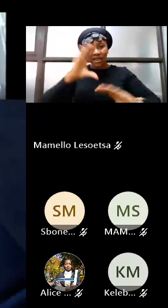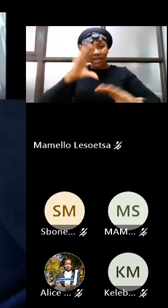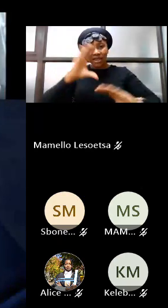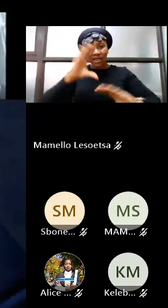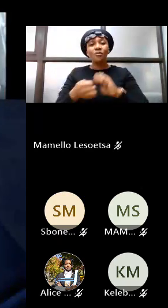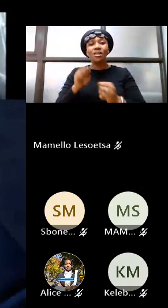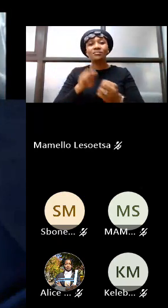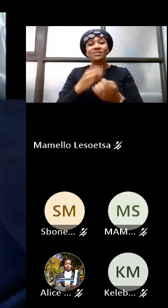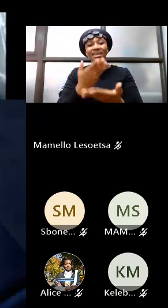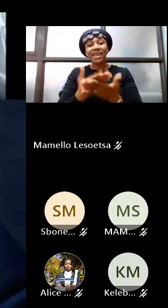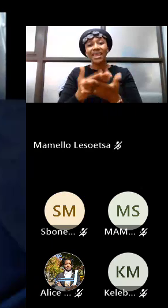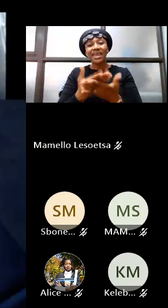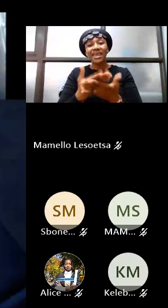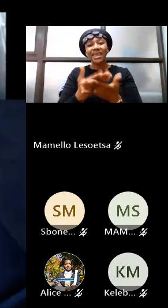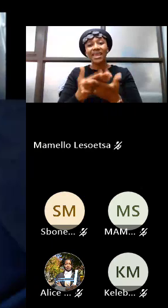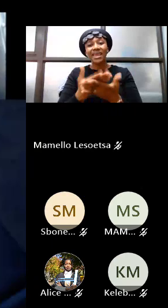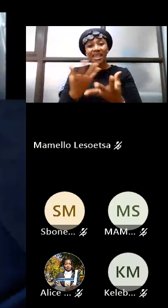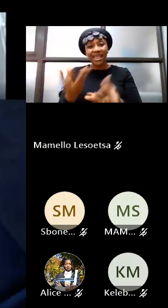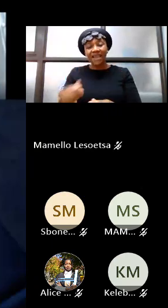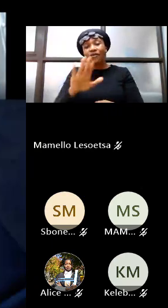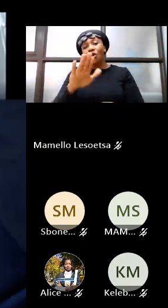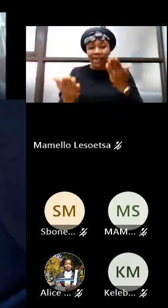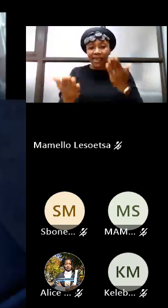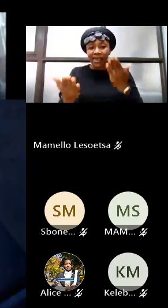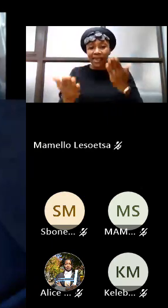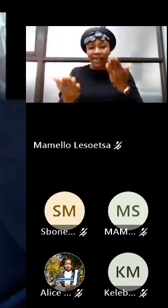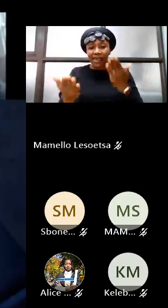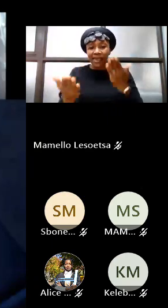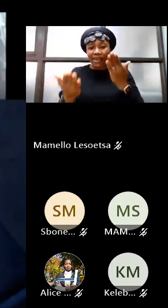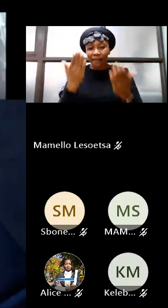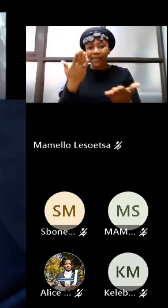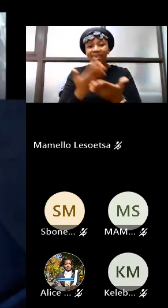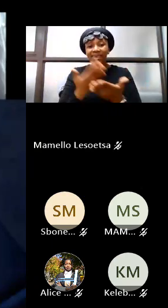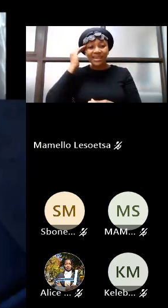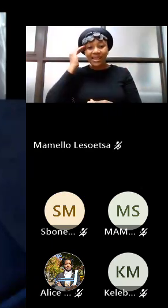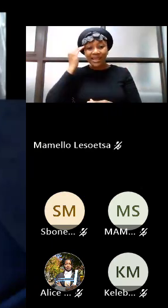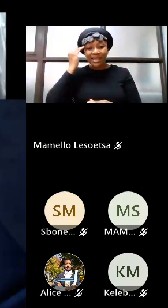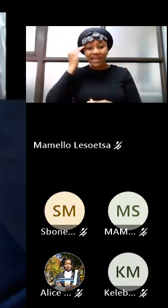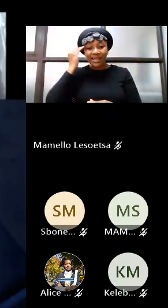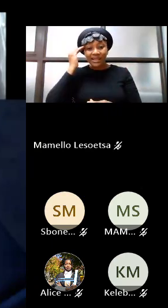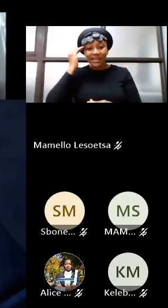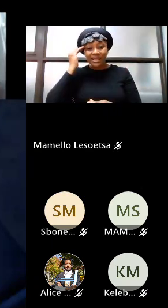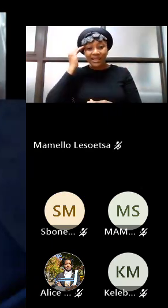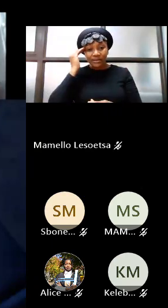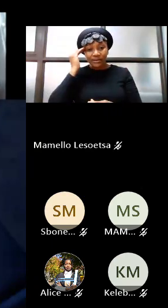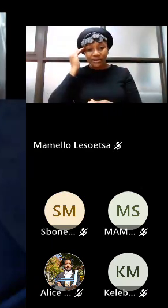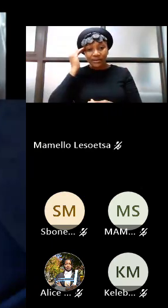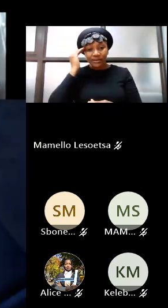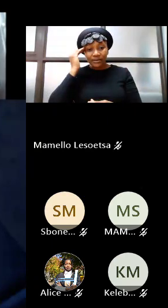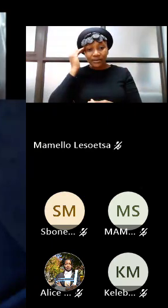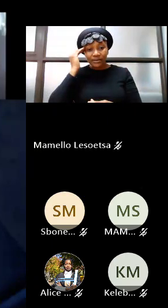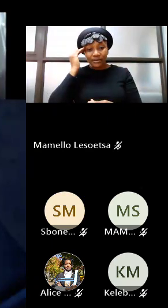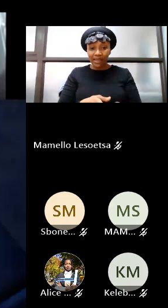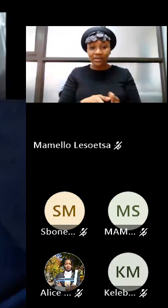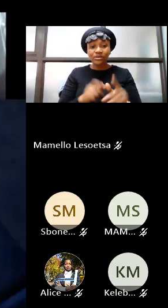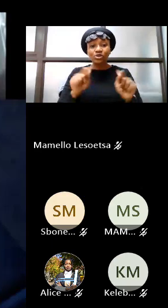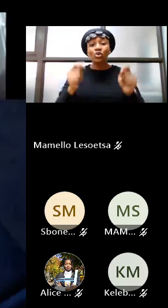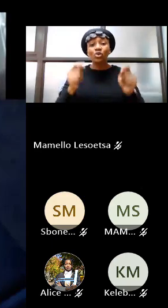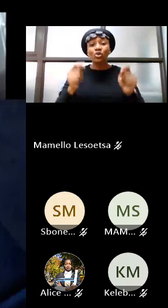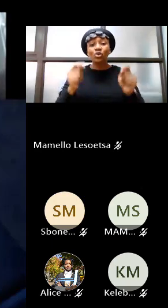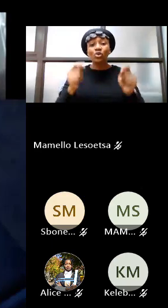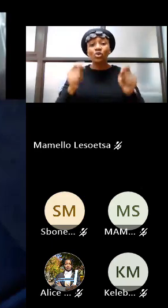have intellectual impairment interwoven with it. So some of it is being